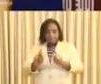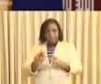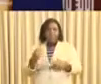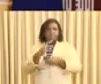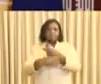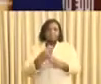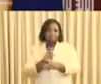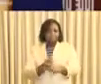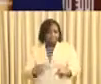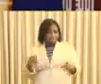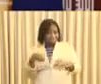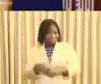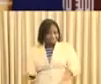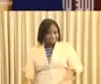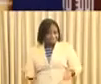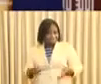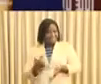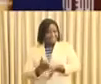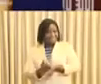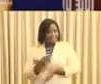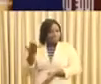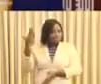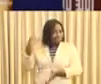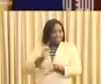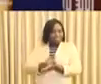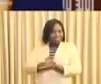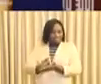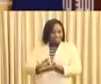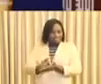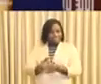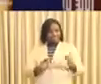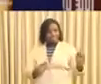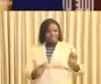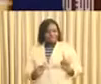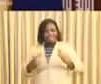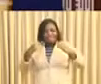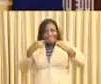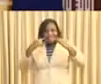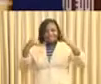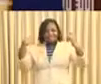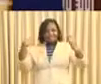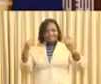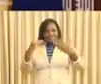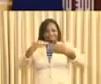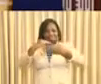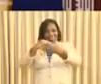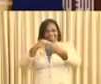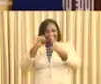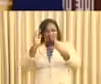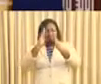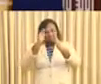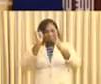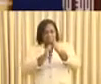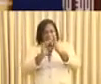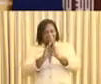Exactly a week ago, I announced the lifting of restrictions on movement of persons resident in Accra, Kumasi,